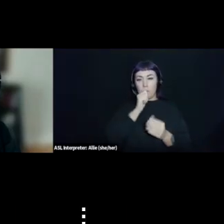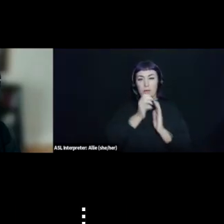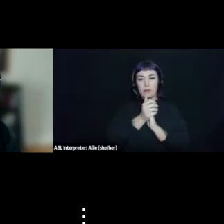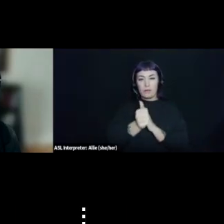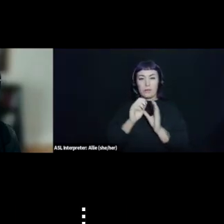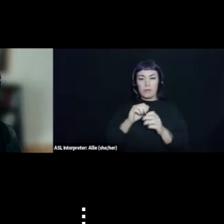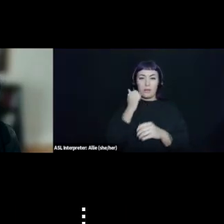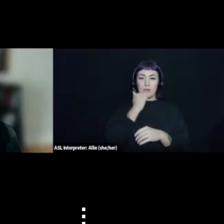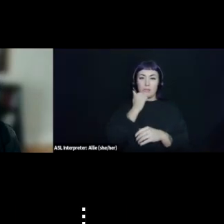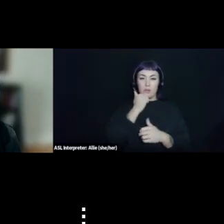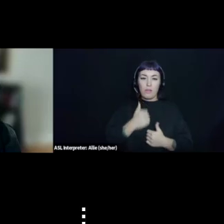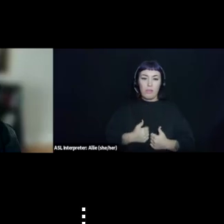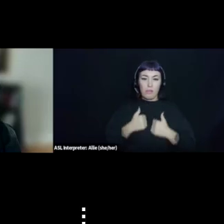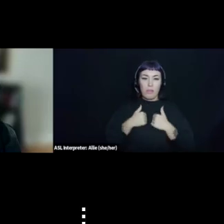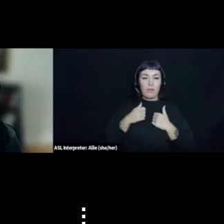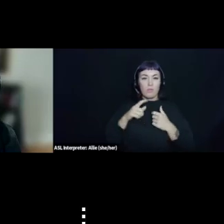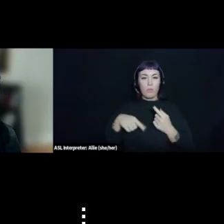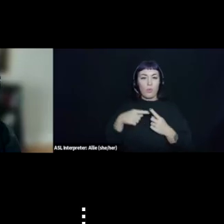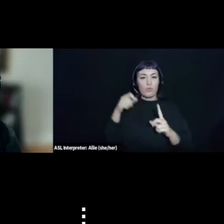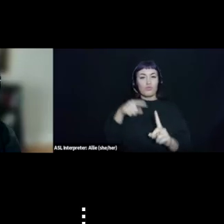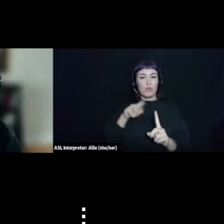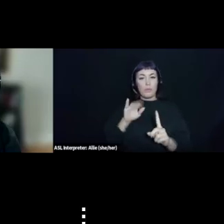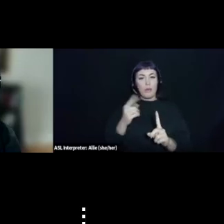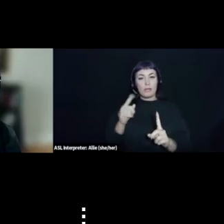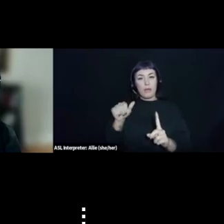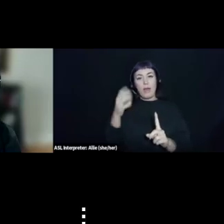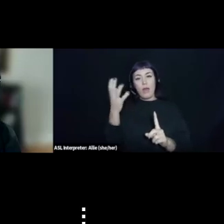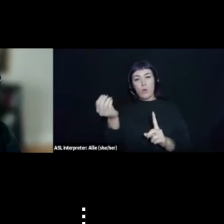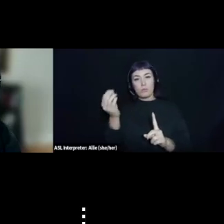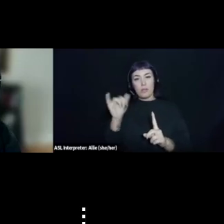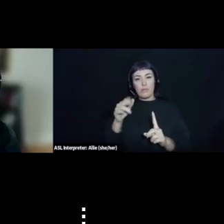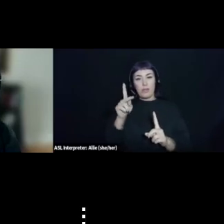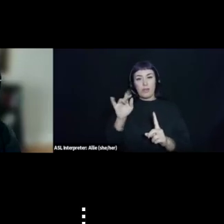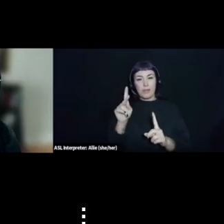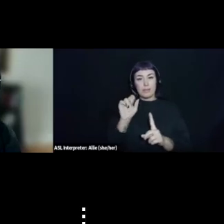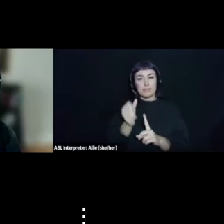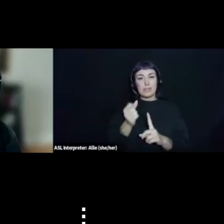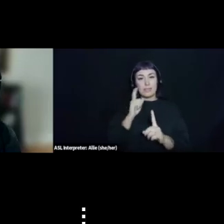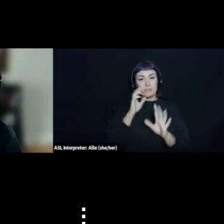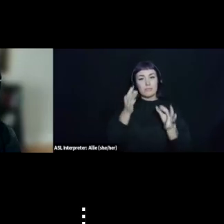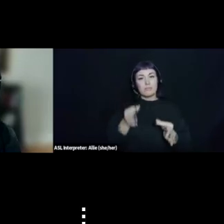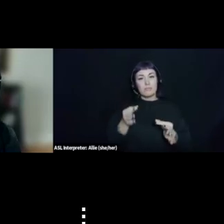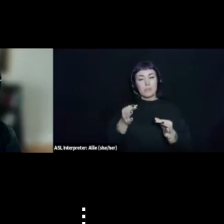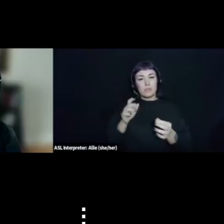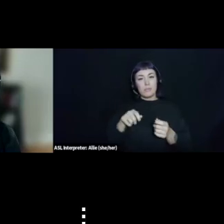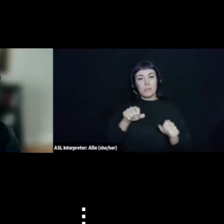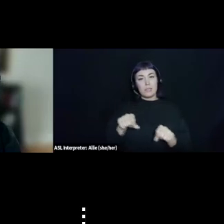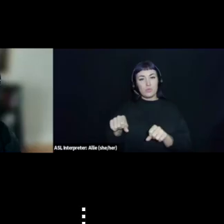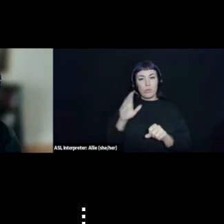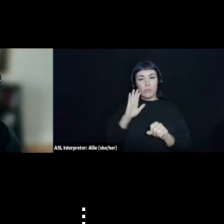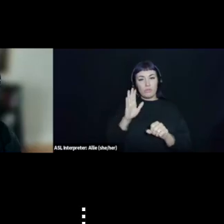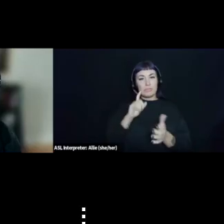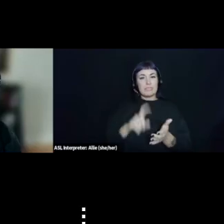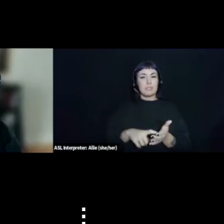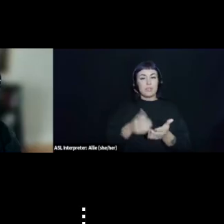their day-to-day life when they were triggered by something outside of a kink scene. So there's definitely a potential distinction